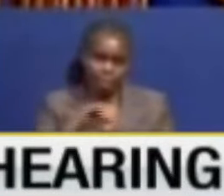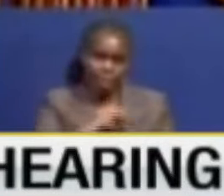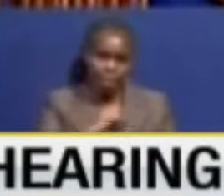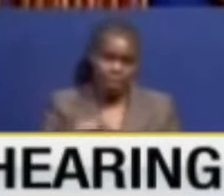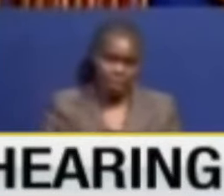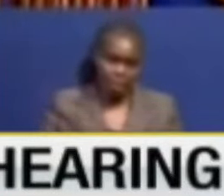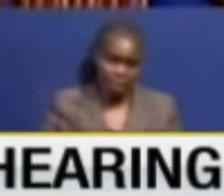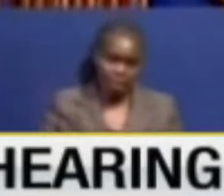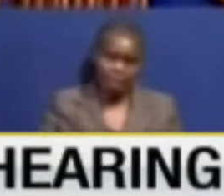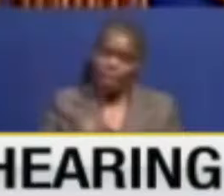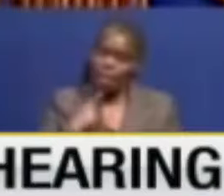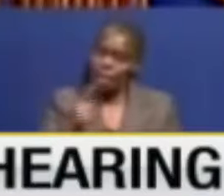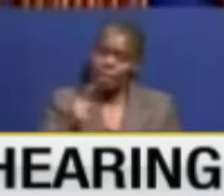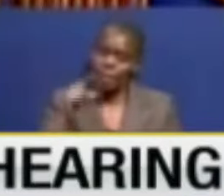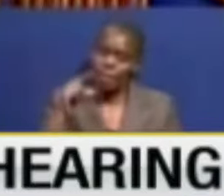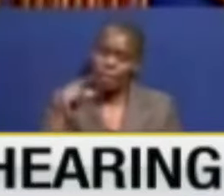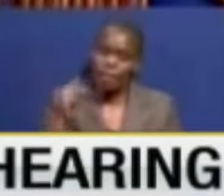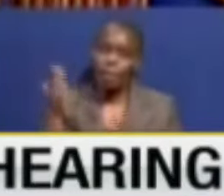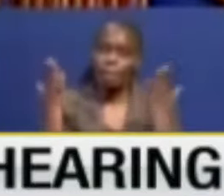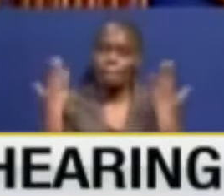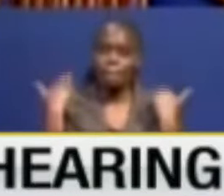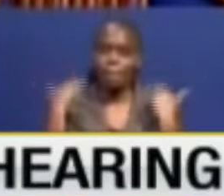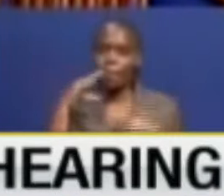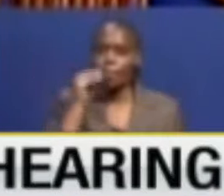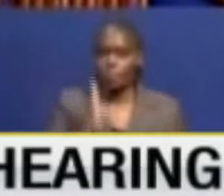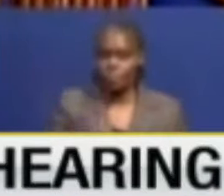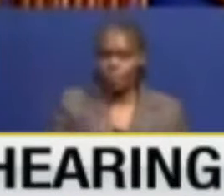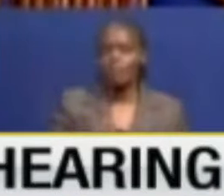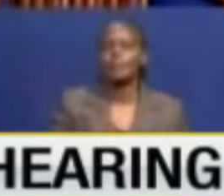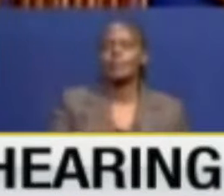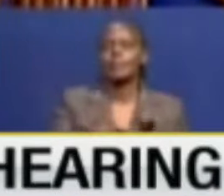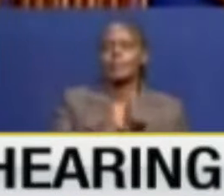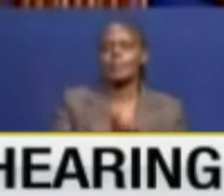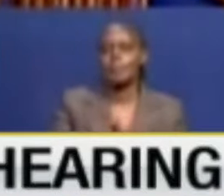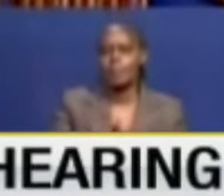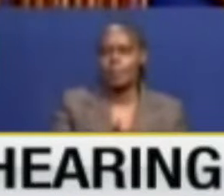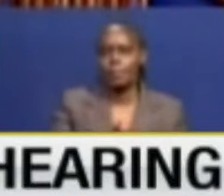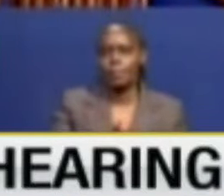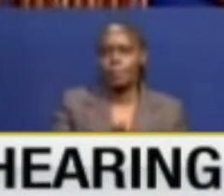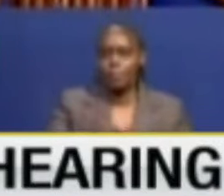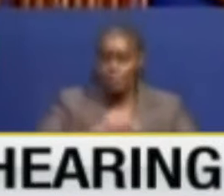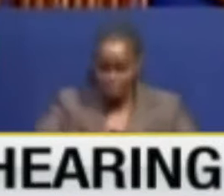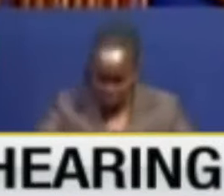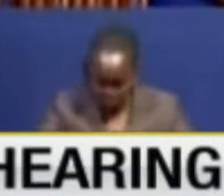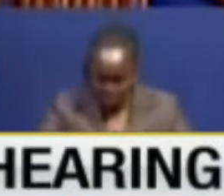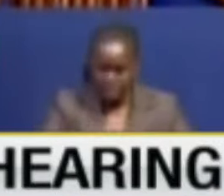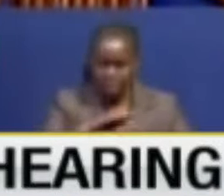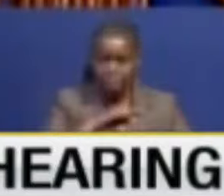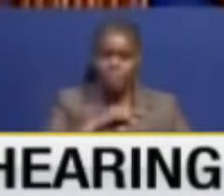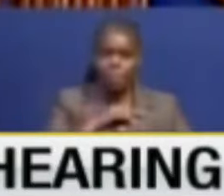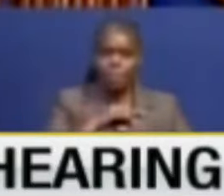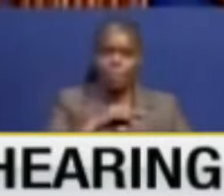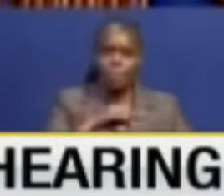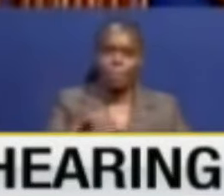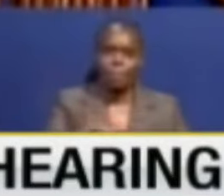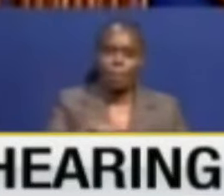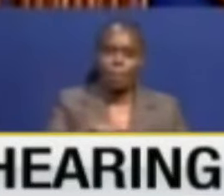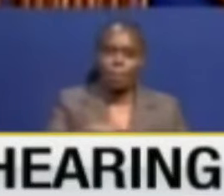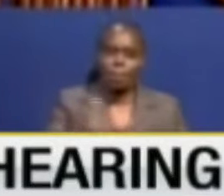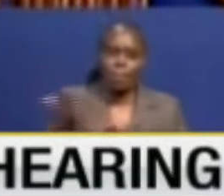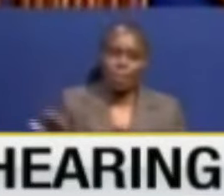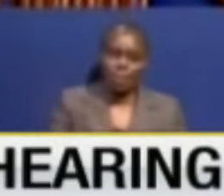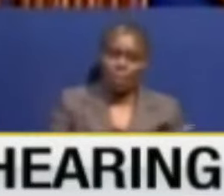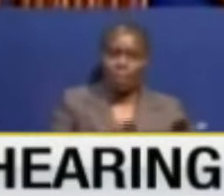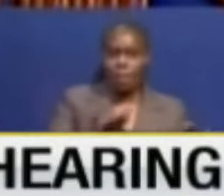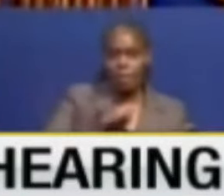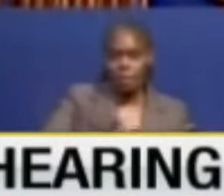Senate shall notify the Speaker of the Meru County Assembly accordingly. Now, Honorable Senators, ladies and gentlemen, I now